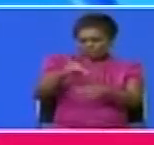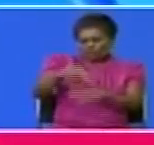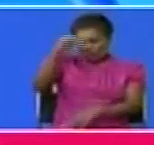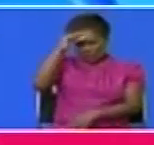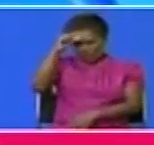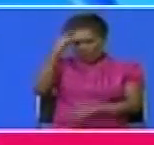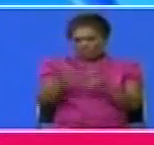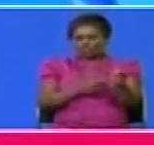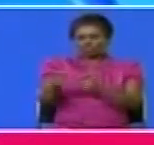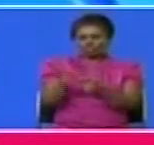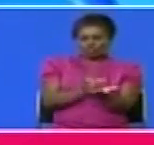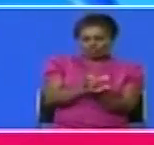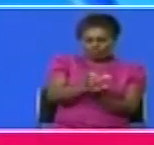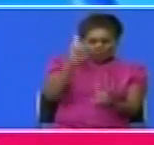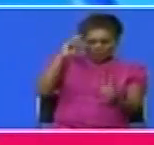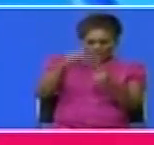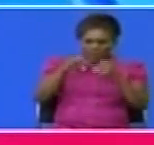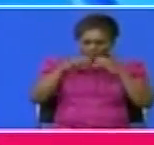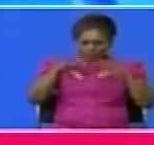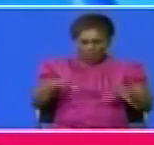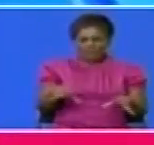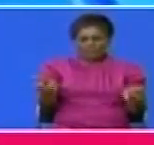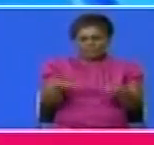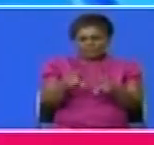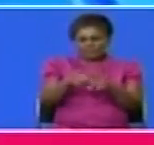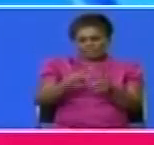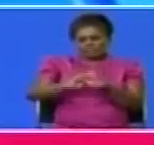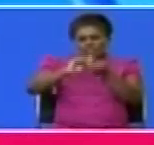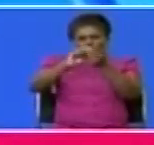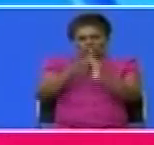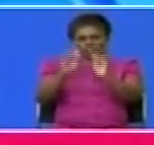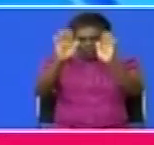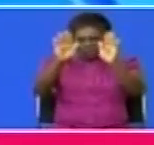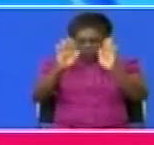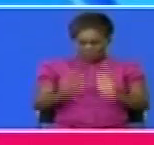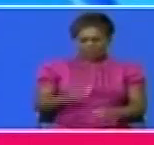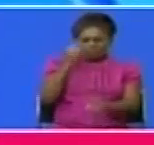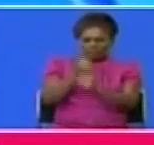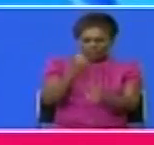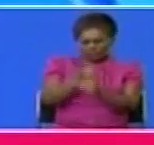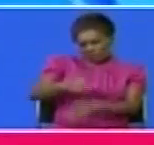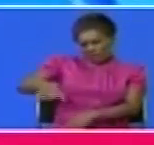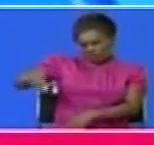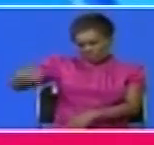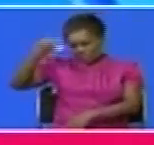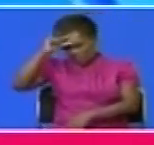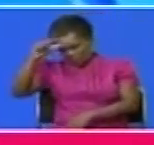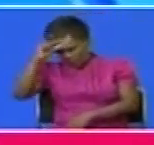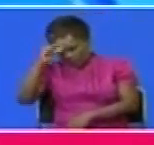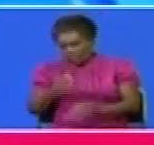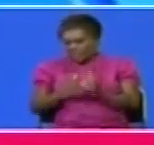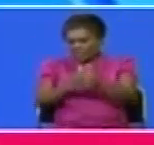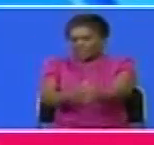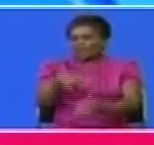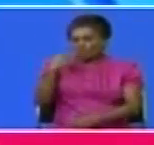still controls funds meant for devolved government, even after transferring key infrastructural functions to county governments. Led by